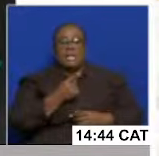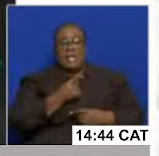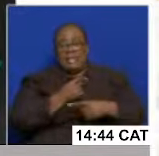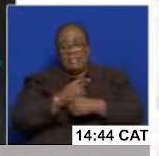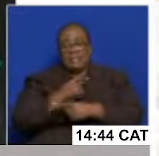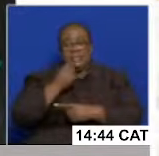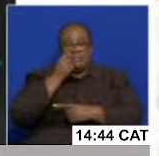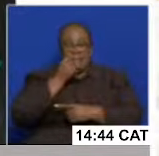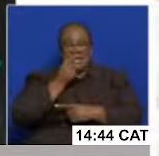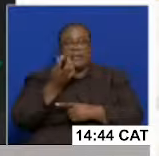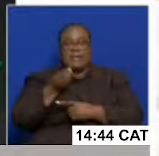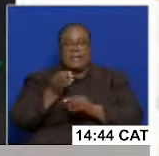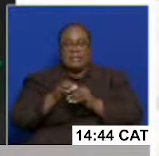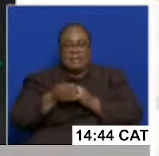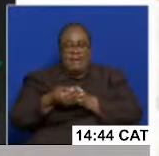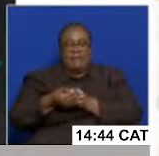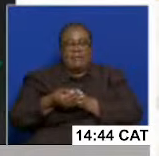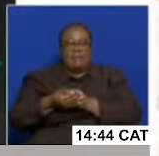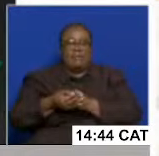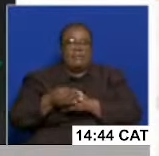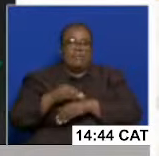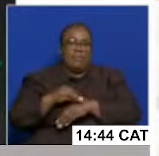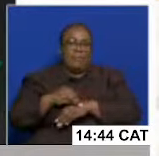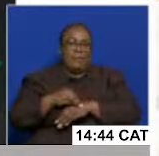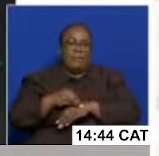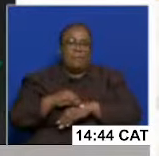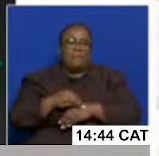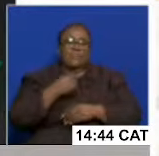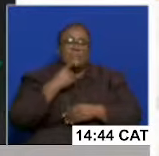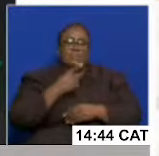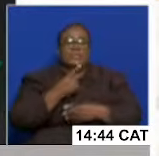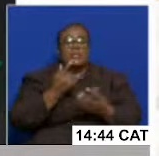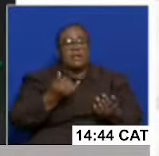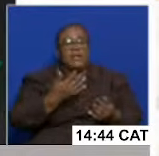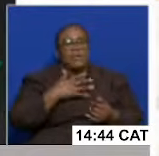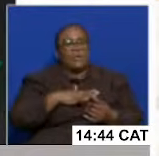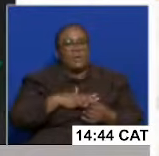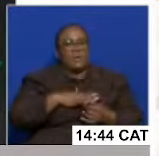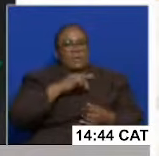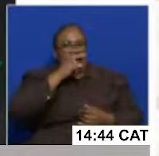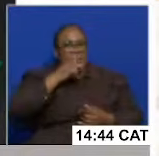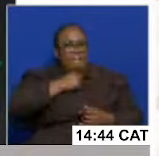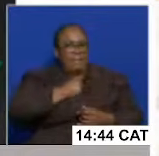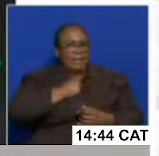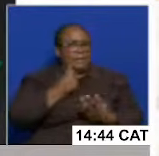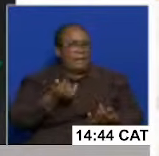to her, "He wants my names now, question mark." And she says, "And